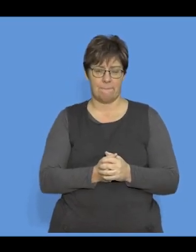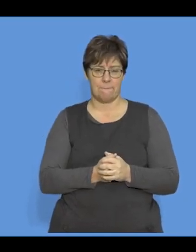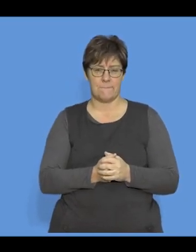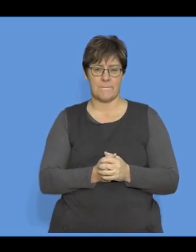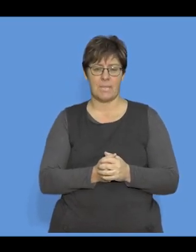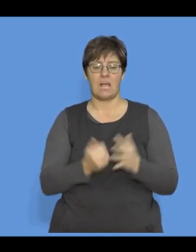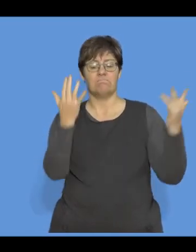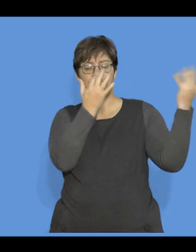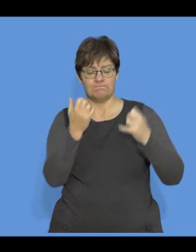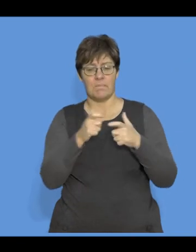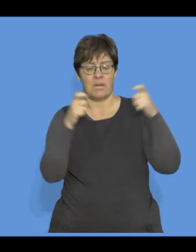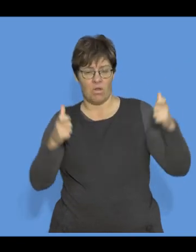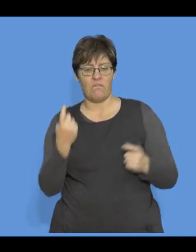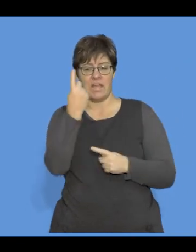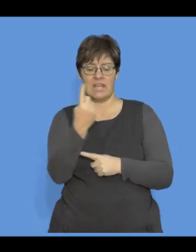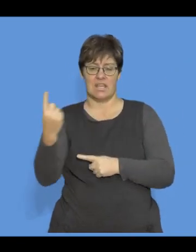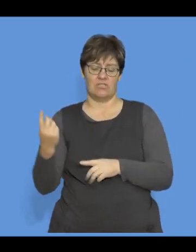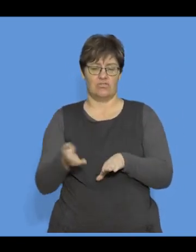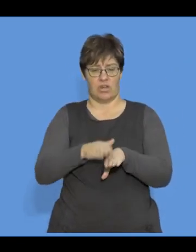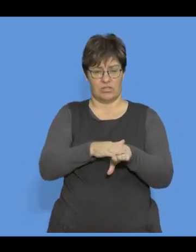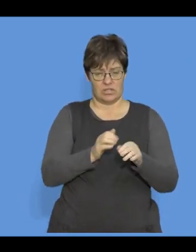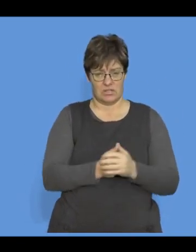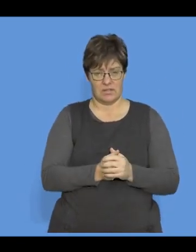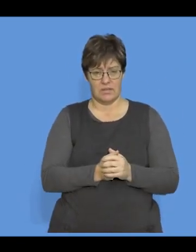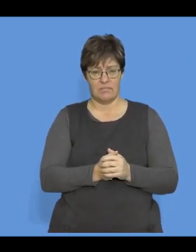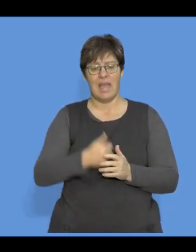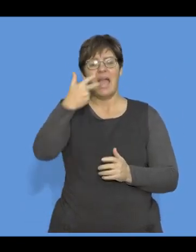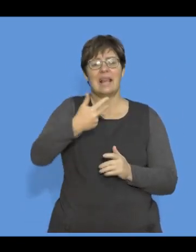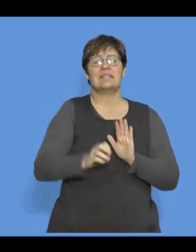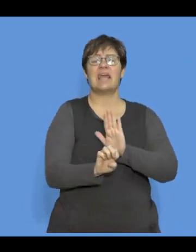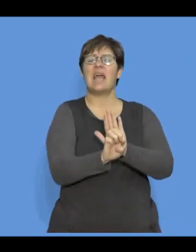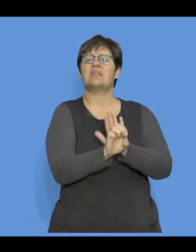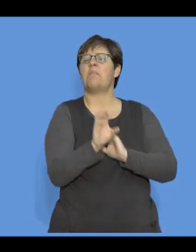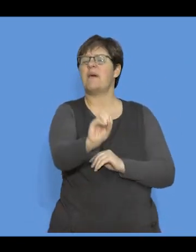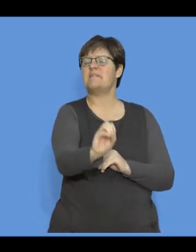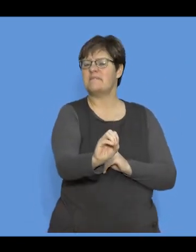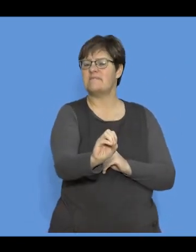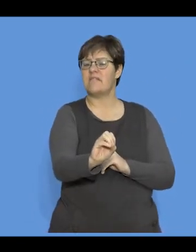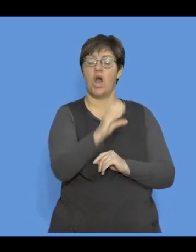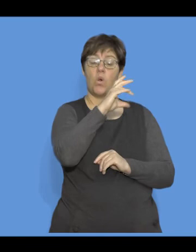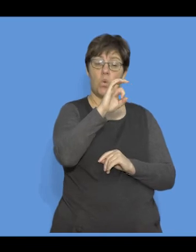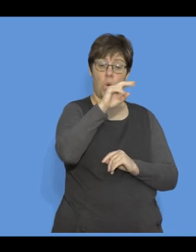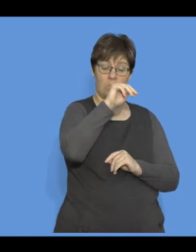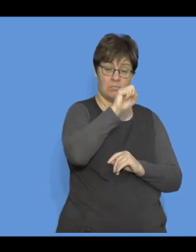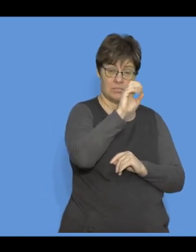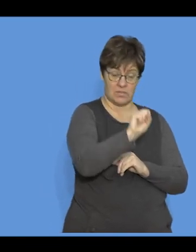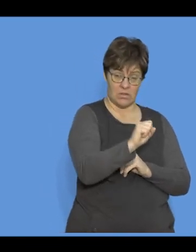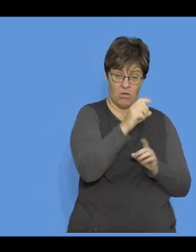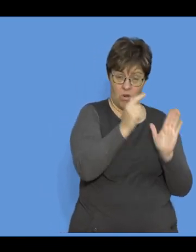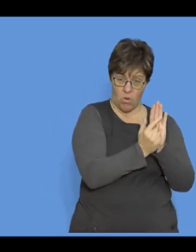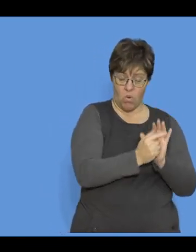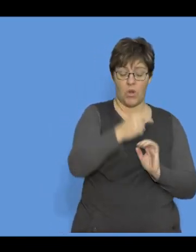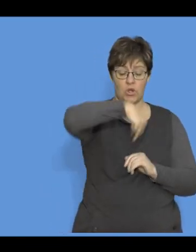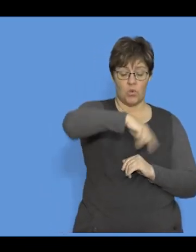Calculate the magnitude of each charge. Here is the classic example where you're going to use Coulomb's law, Q1,